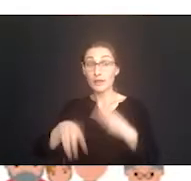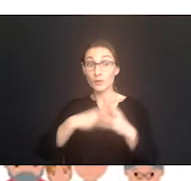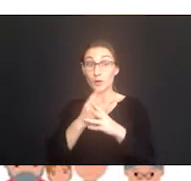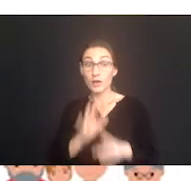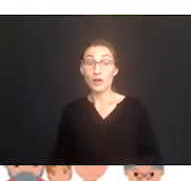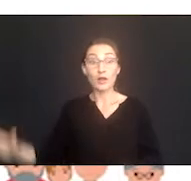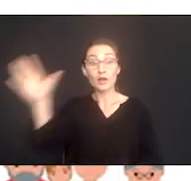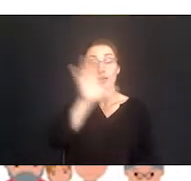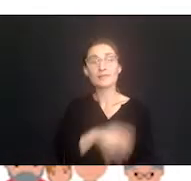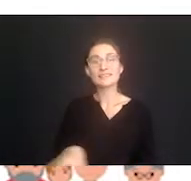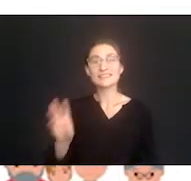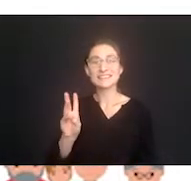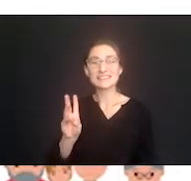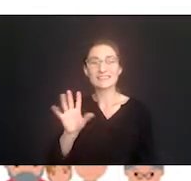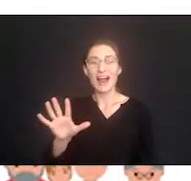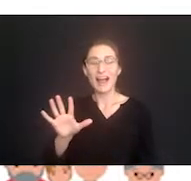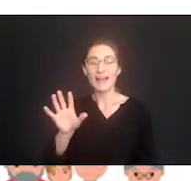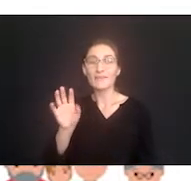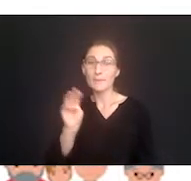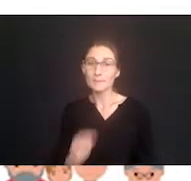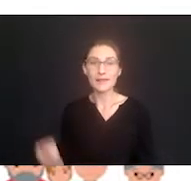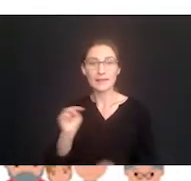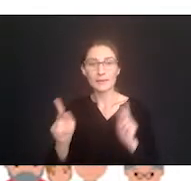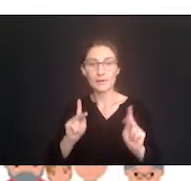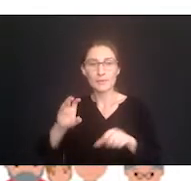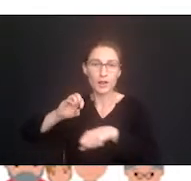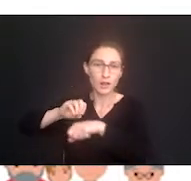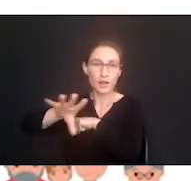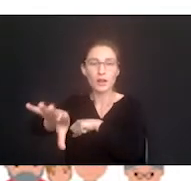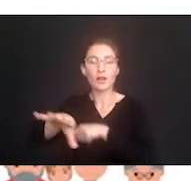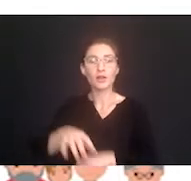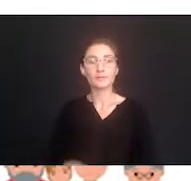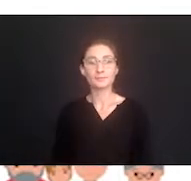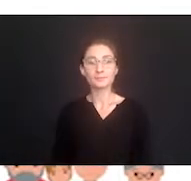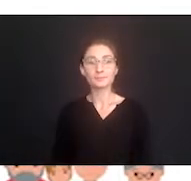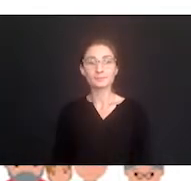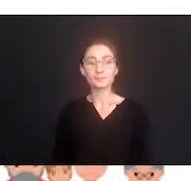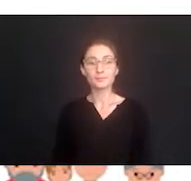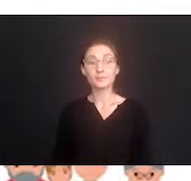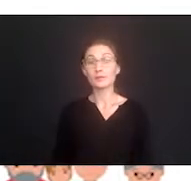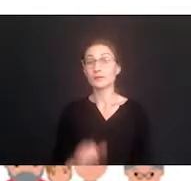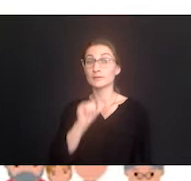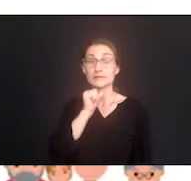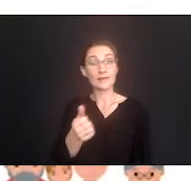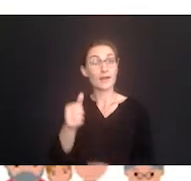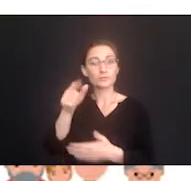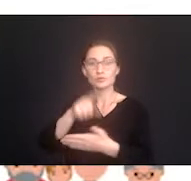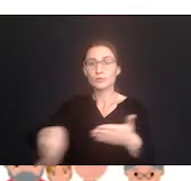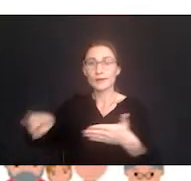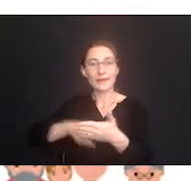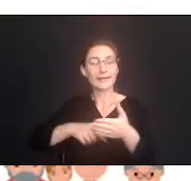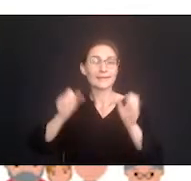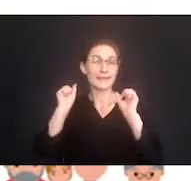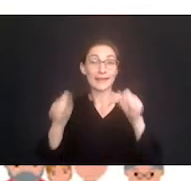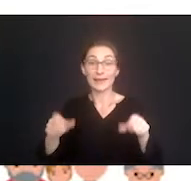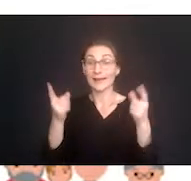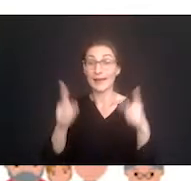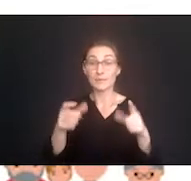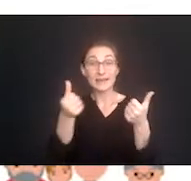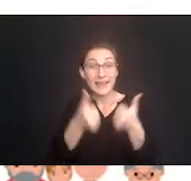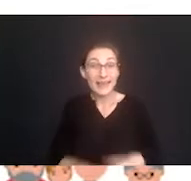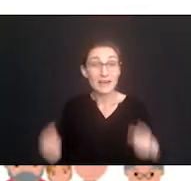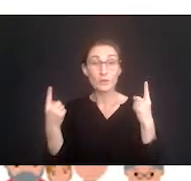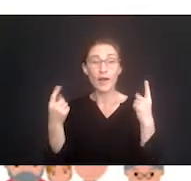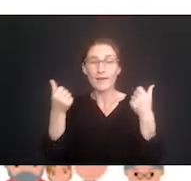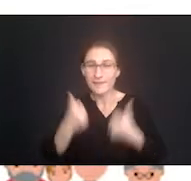people have or are affected by epilepsy. It is not a disorder that discriminates in any way. It can happen to anyone